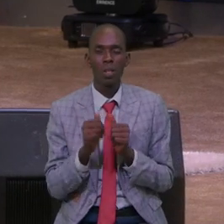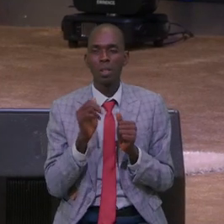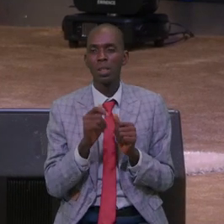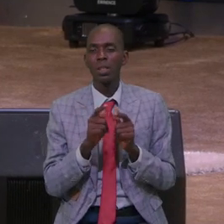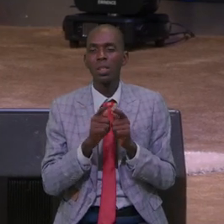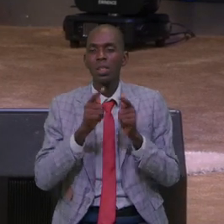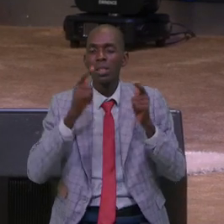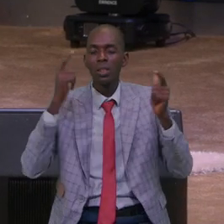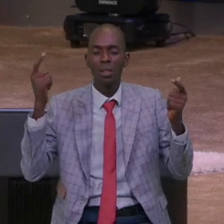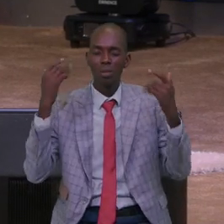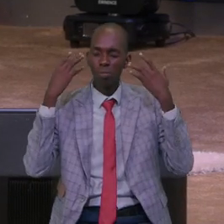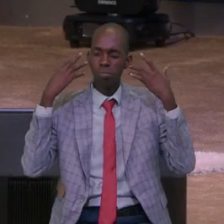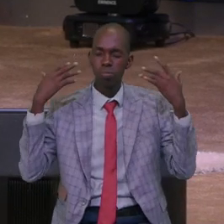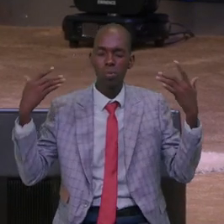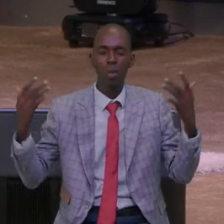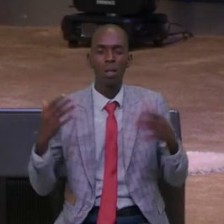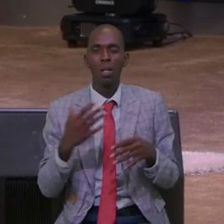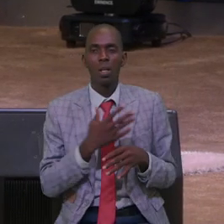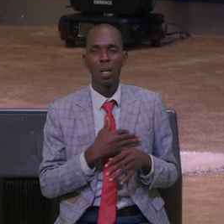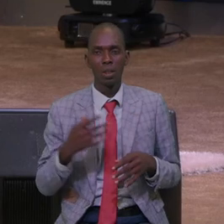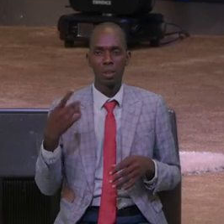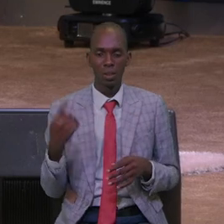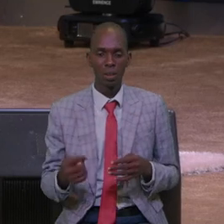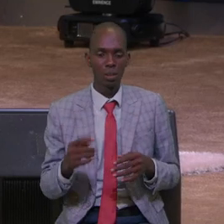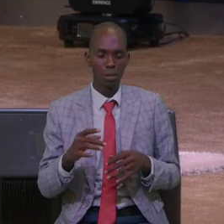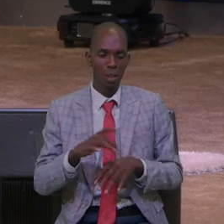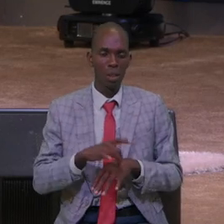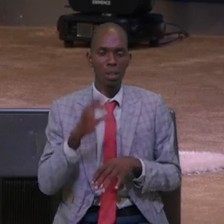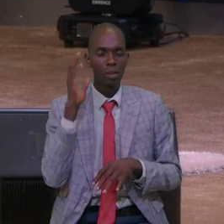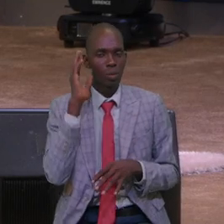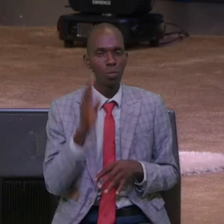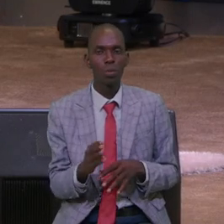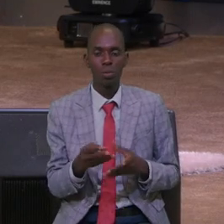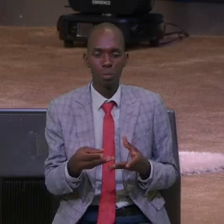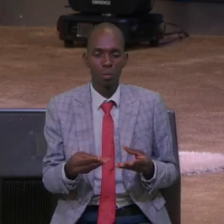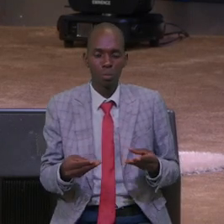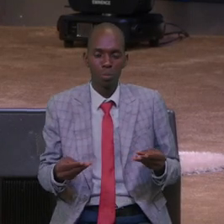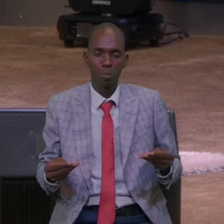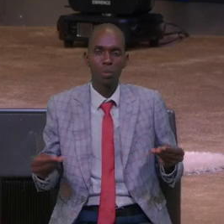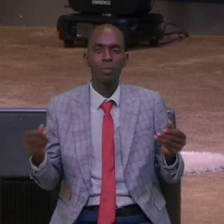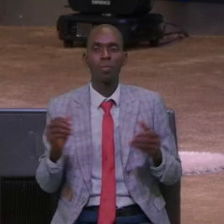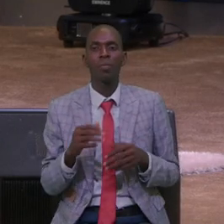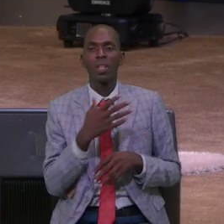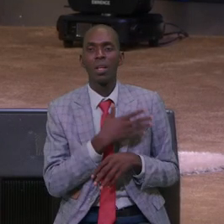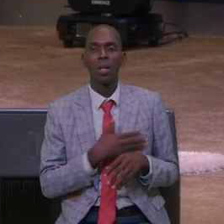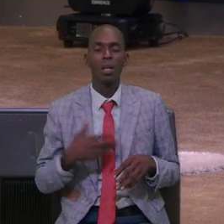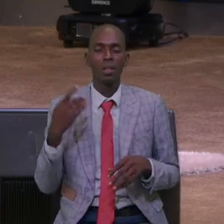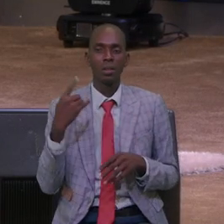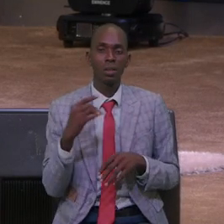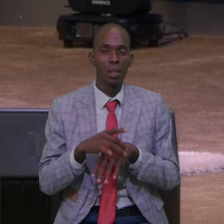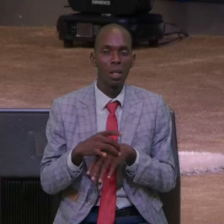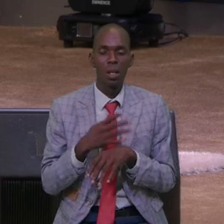the elements shall melt with fervent heat, the earth also, and the works that